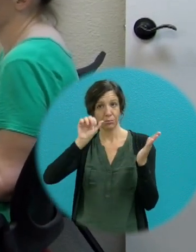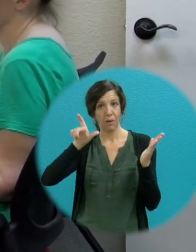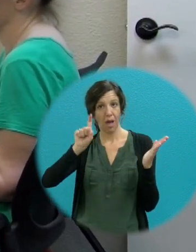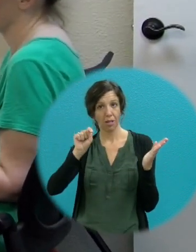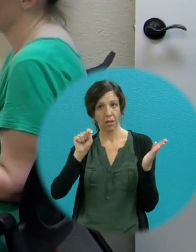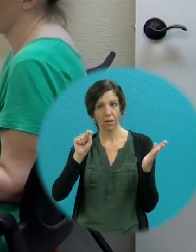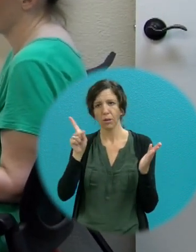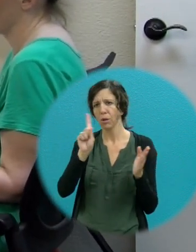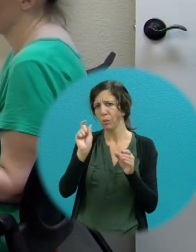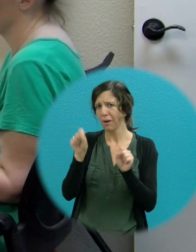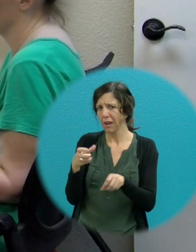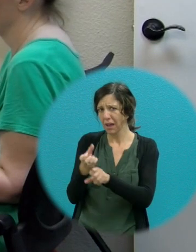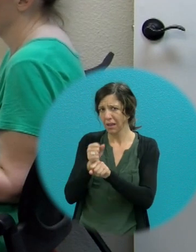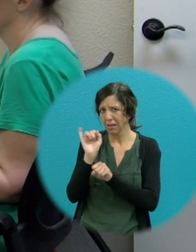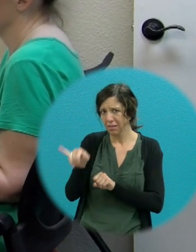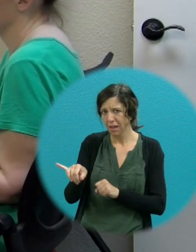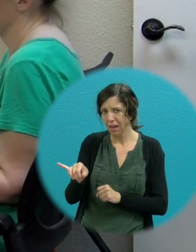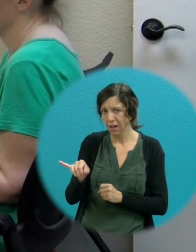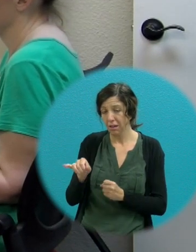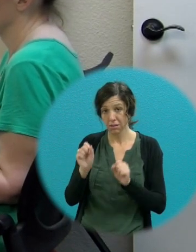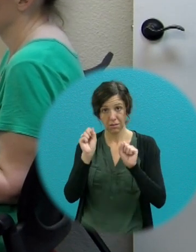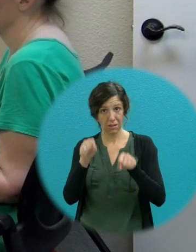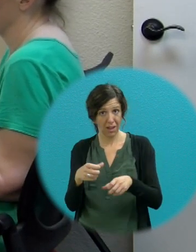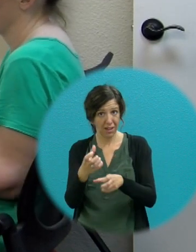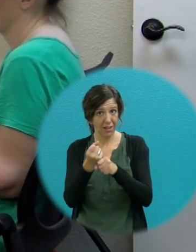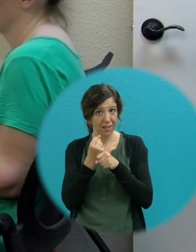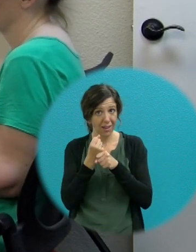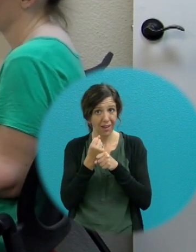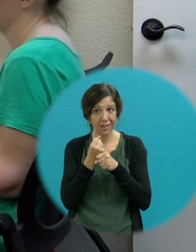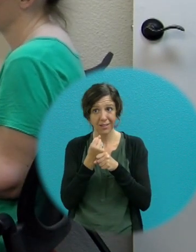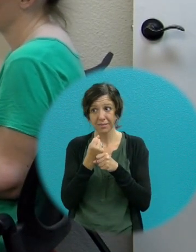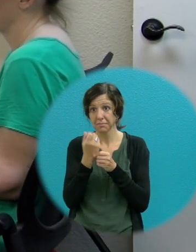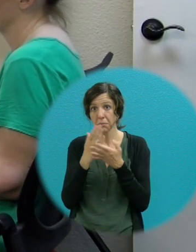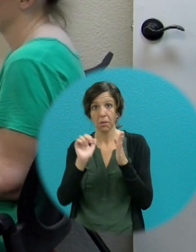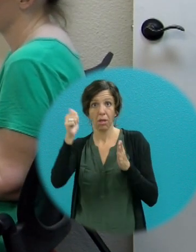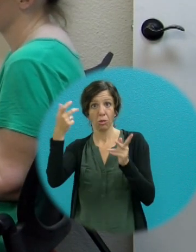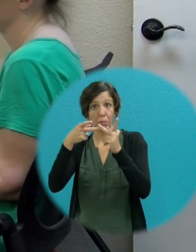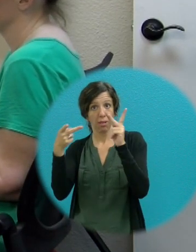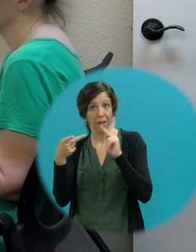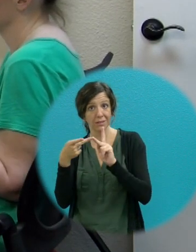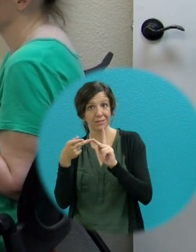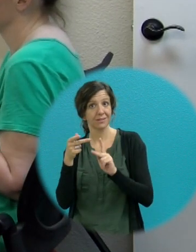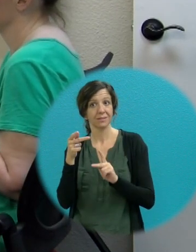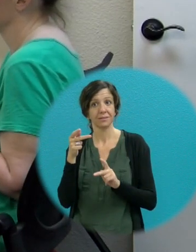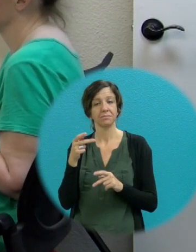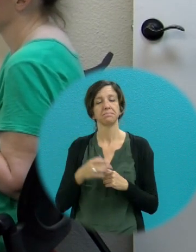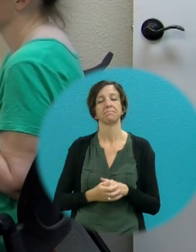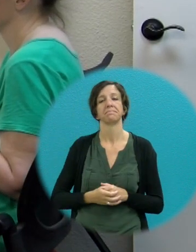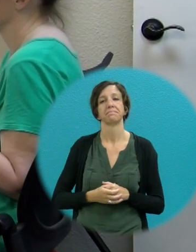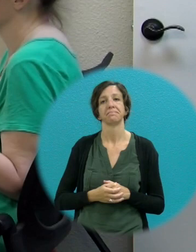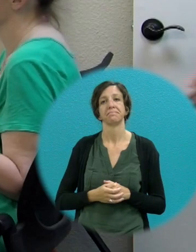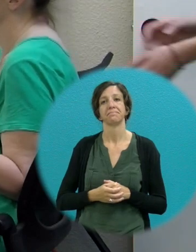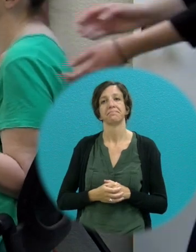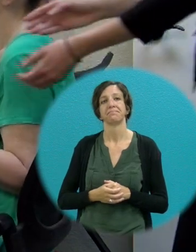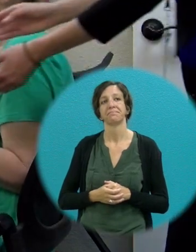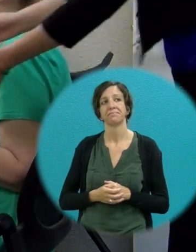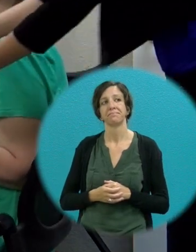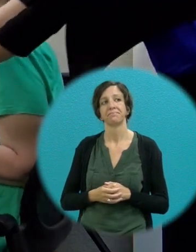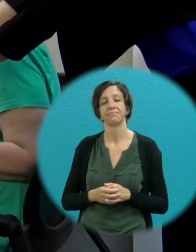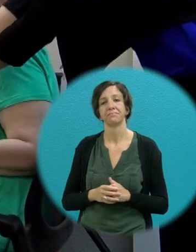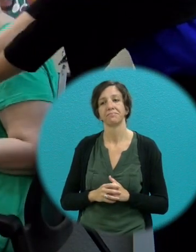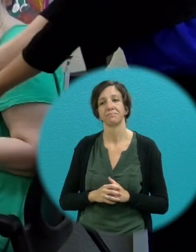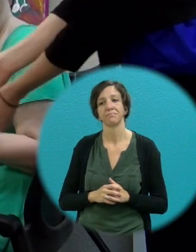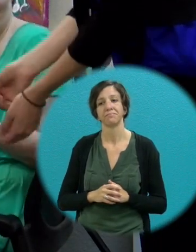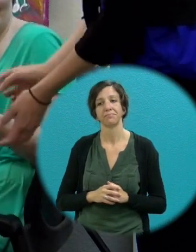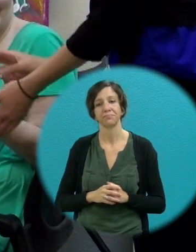material available to us in large print? With the